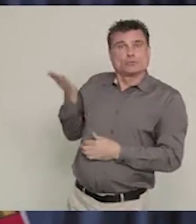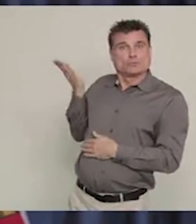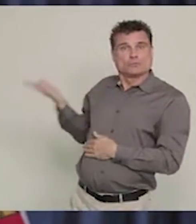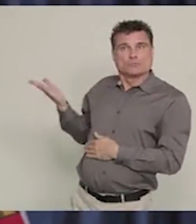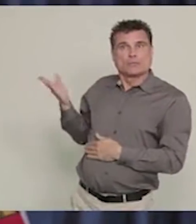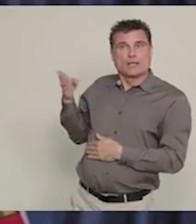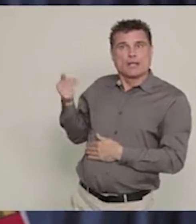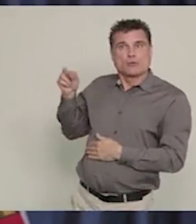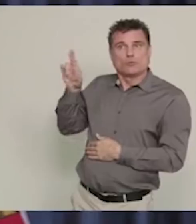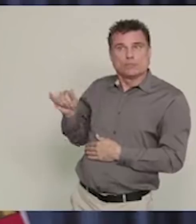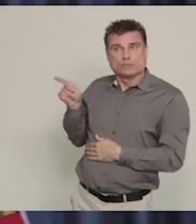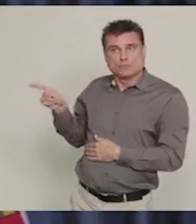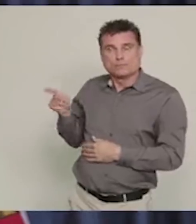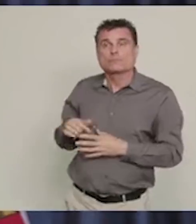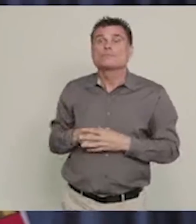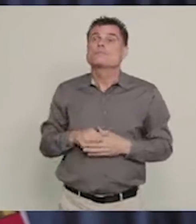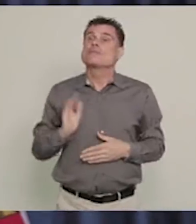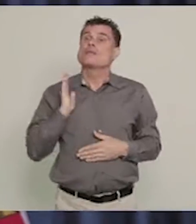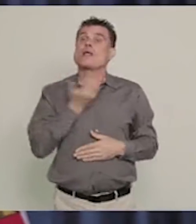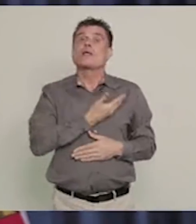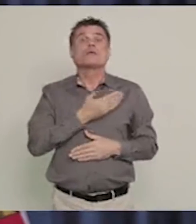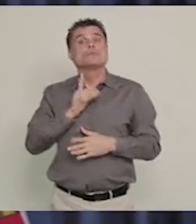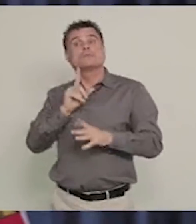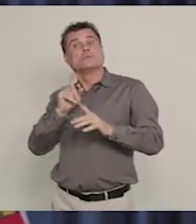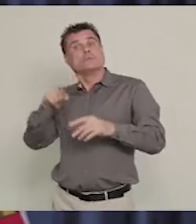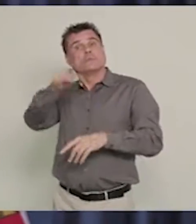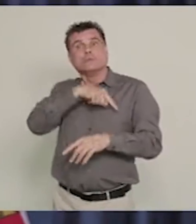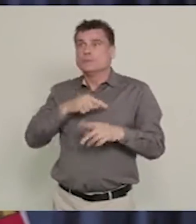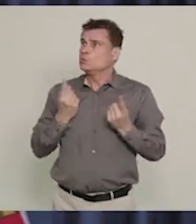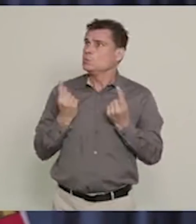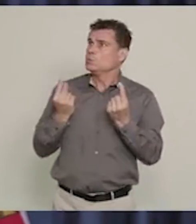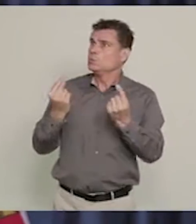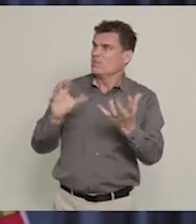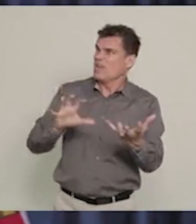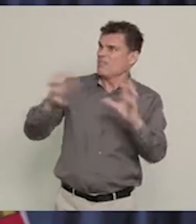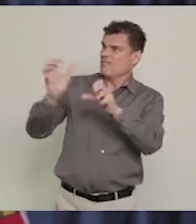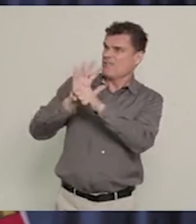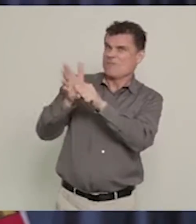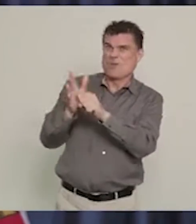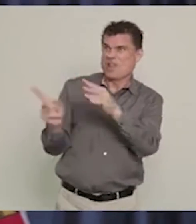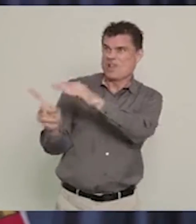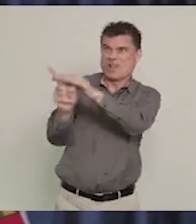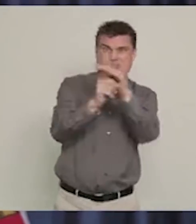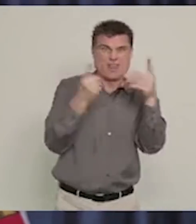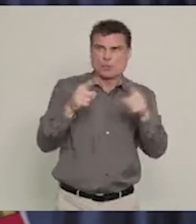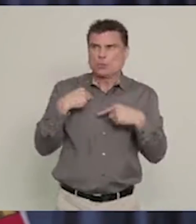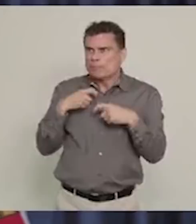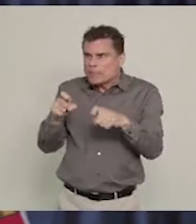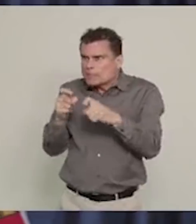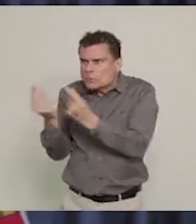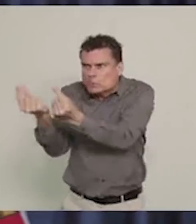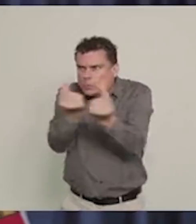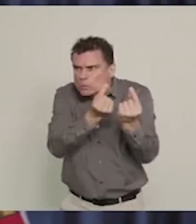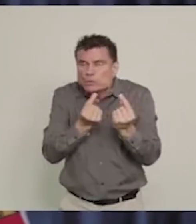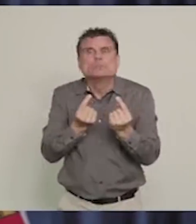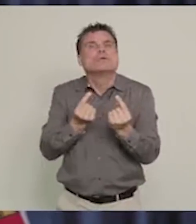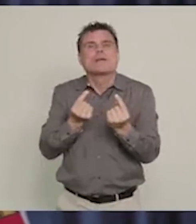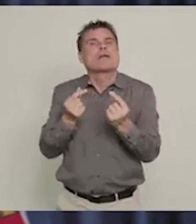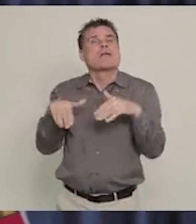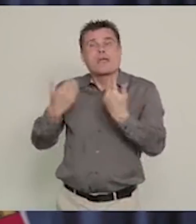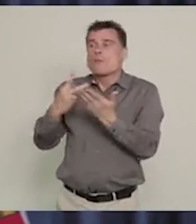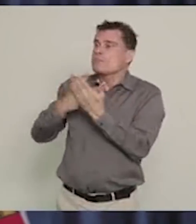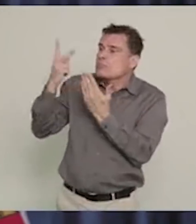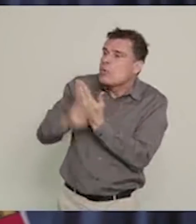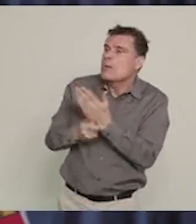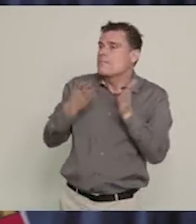in lockstep with federal and local governments under a single action plan. I know many